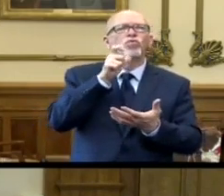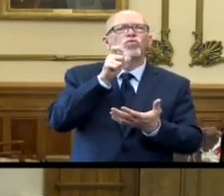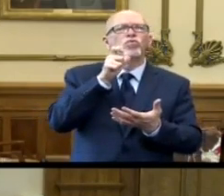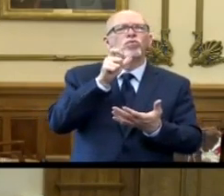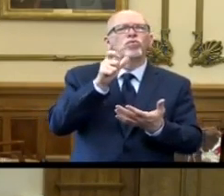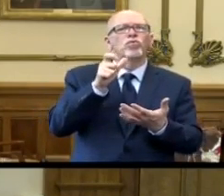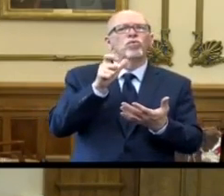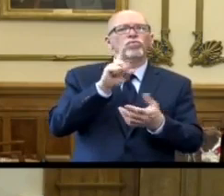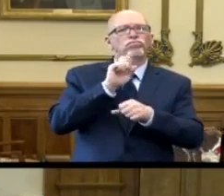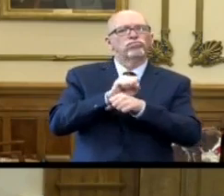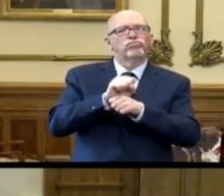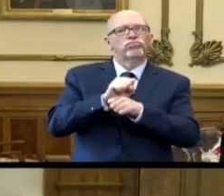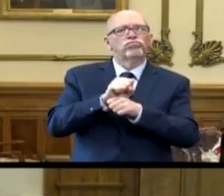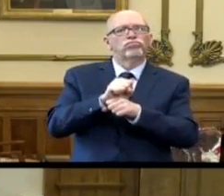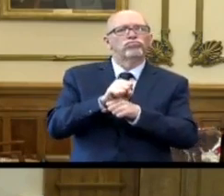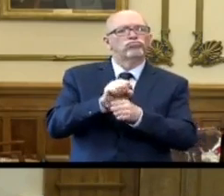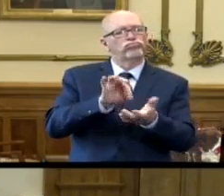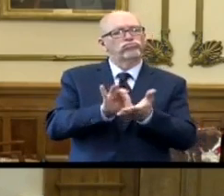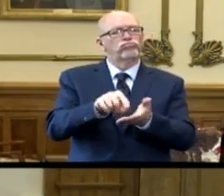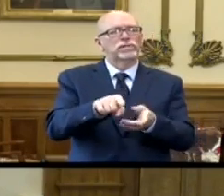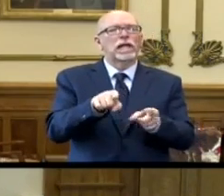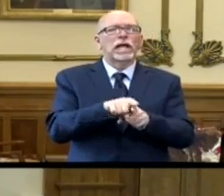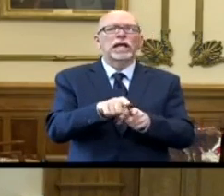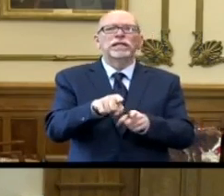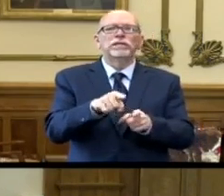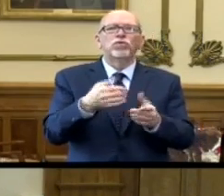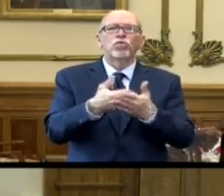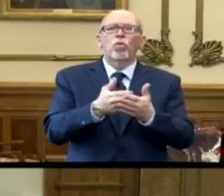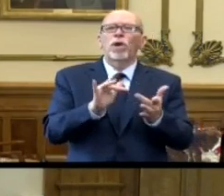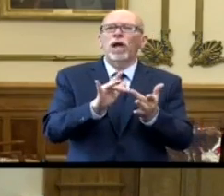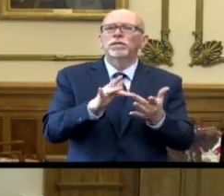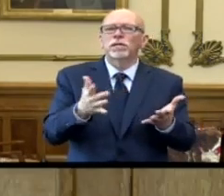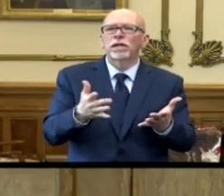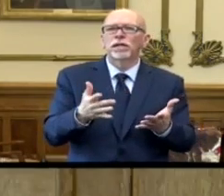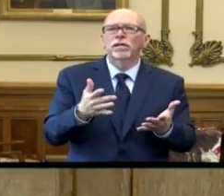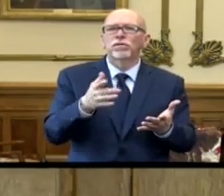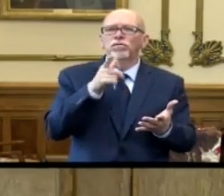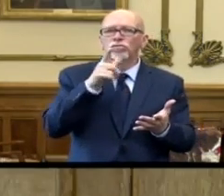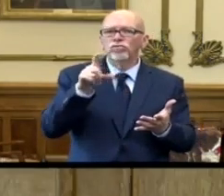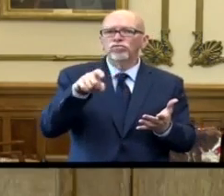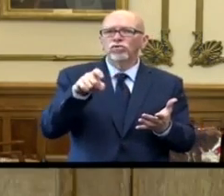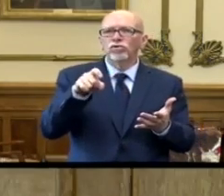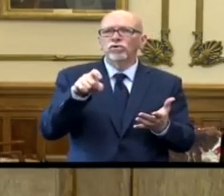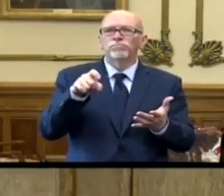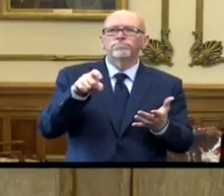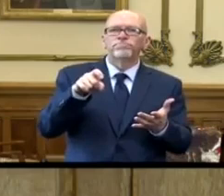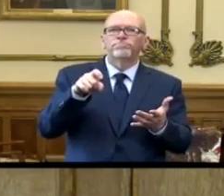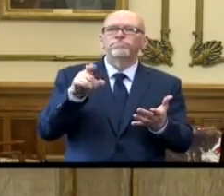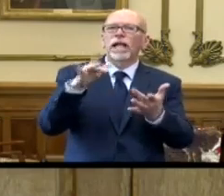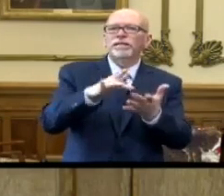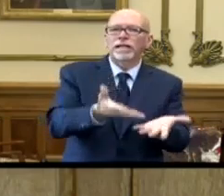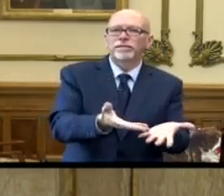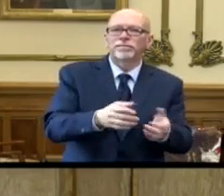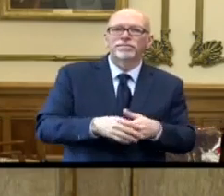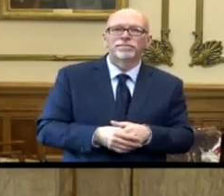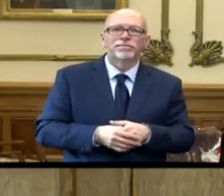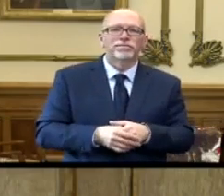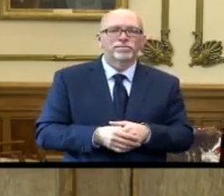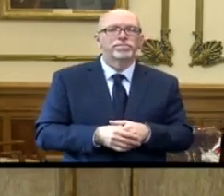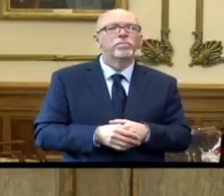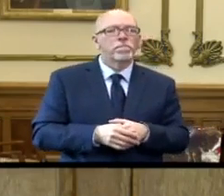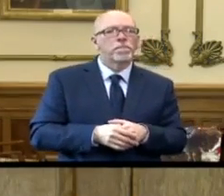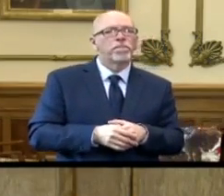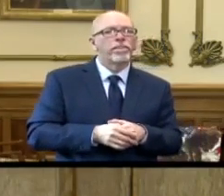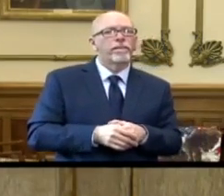actually qualifies as a quote unquote close contact who should be contacted?